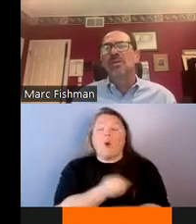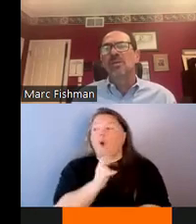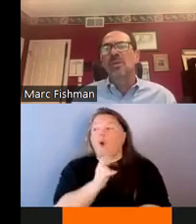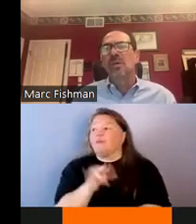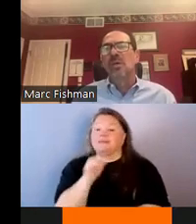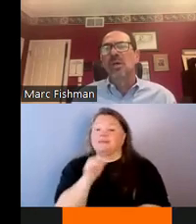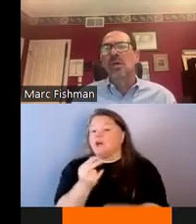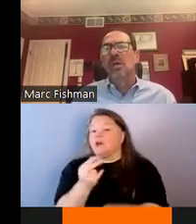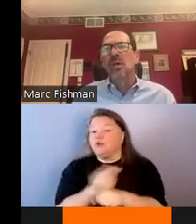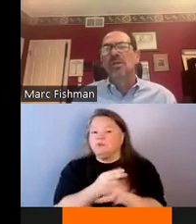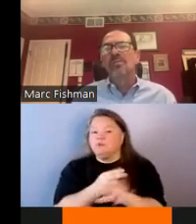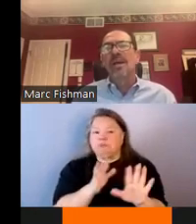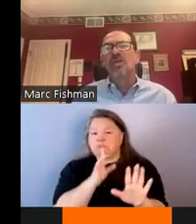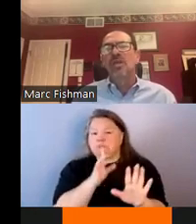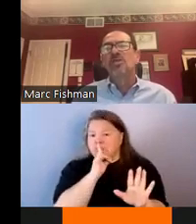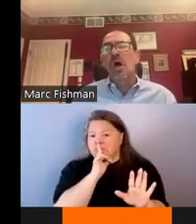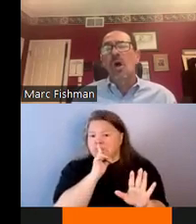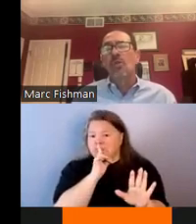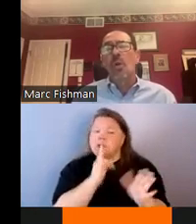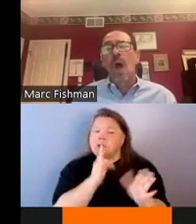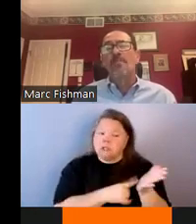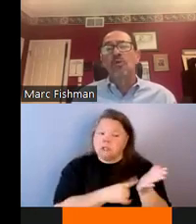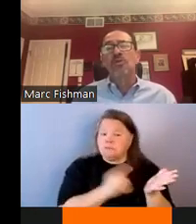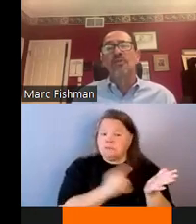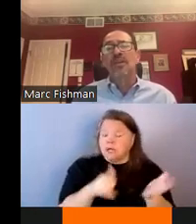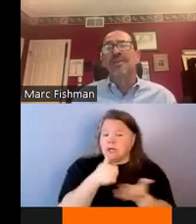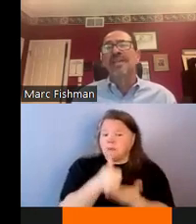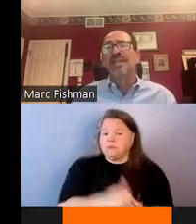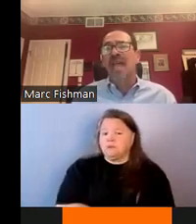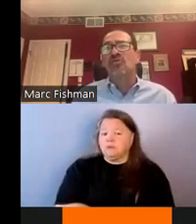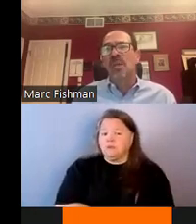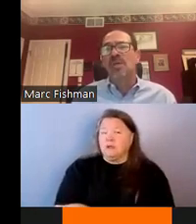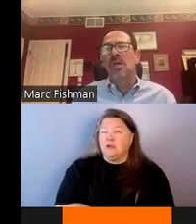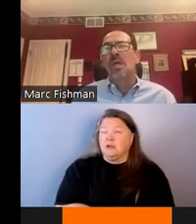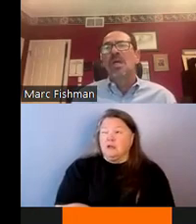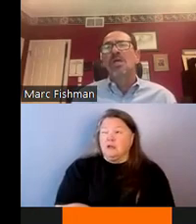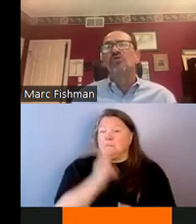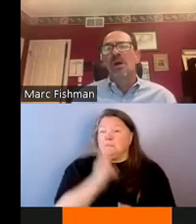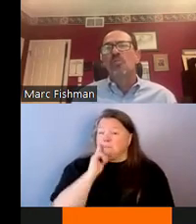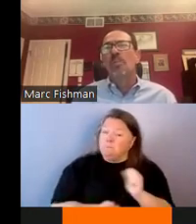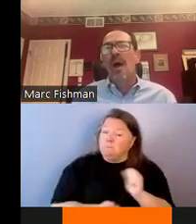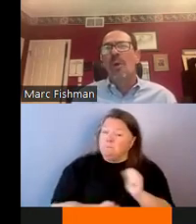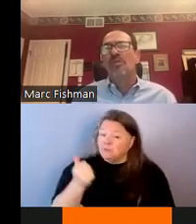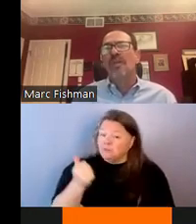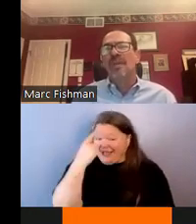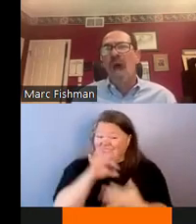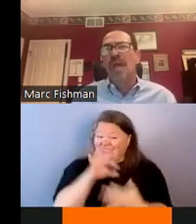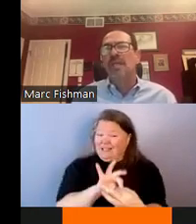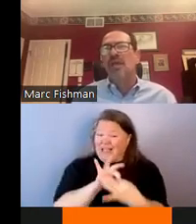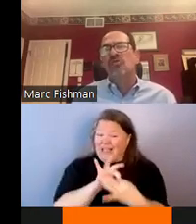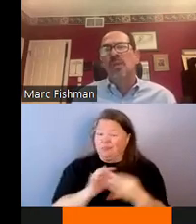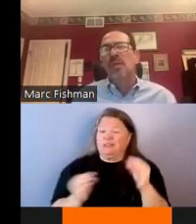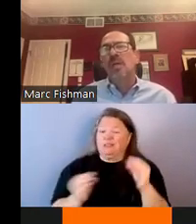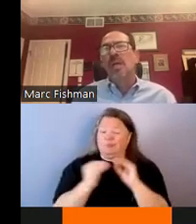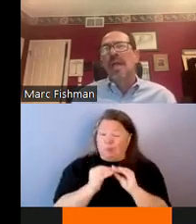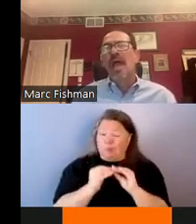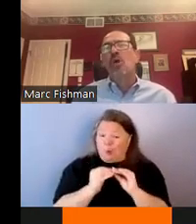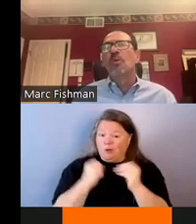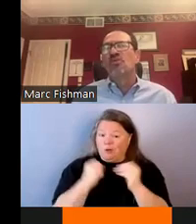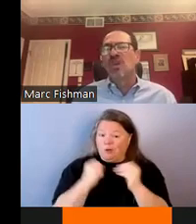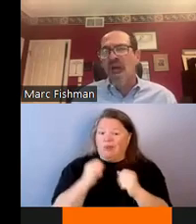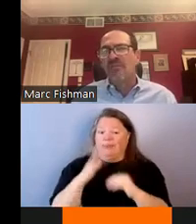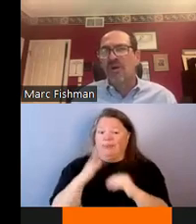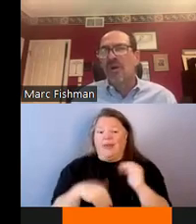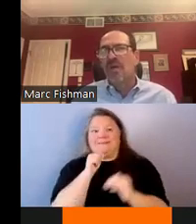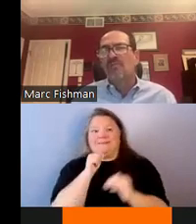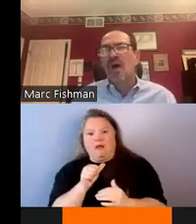of advice. Sometimes it is, although I mostly think that engagement is much more powerful than non-engagement. And